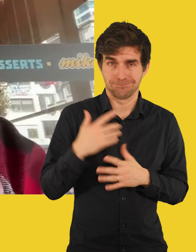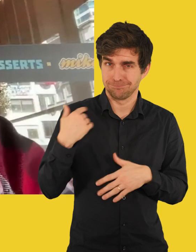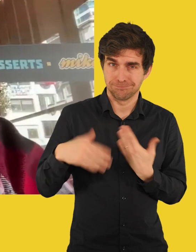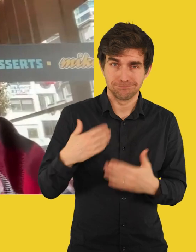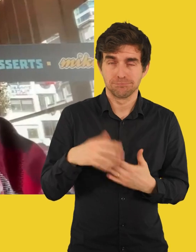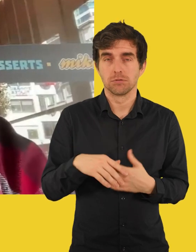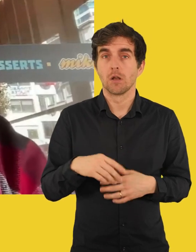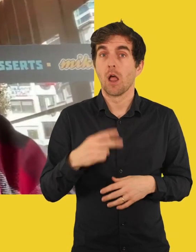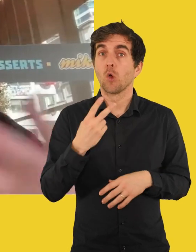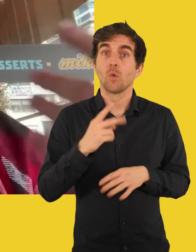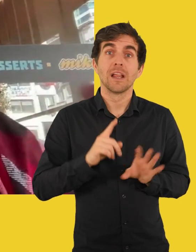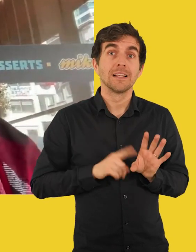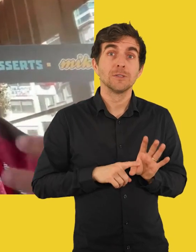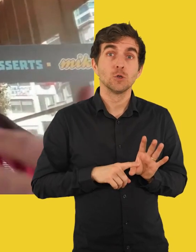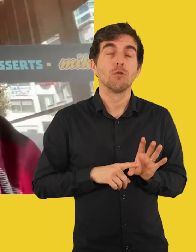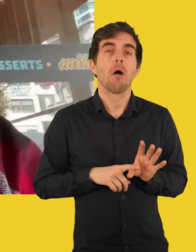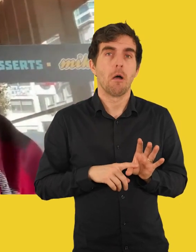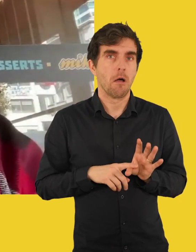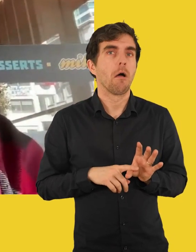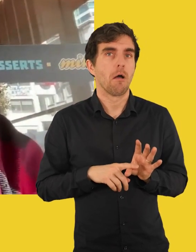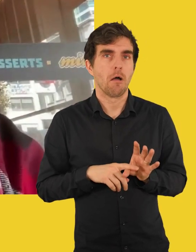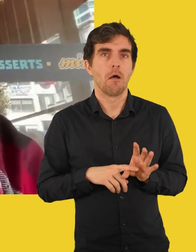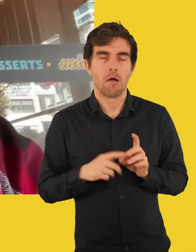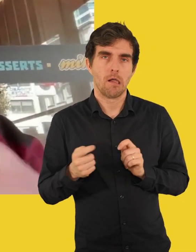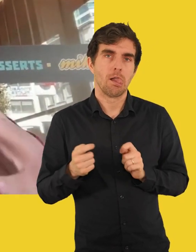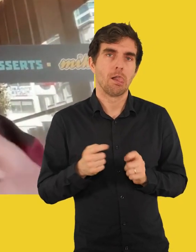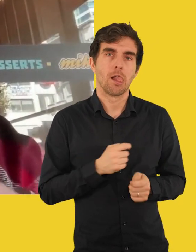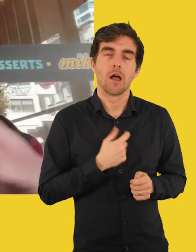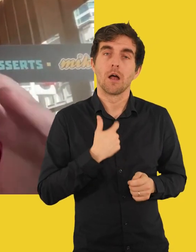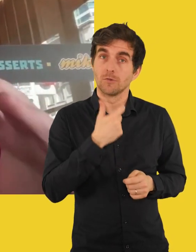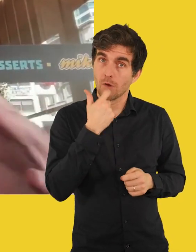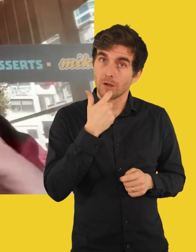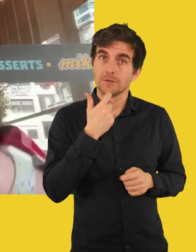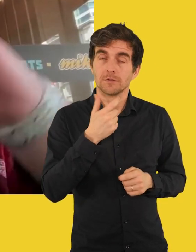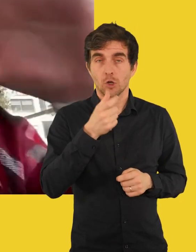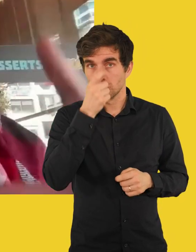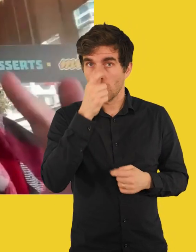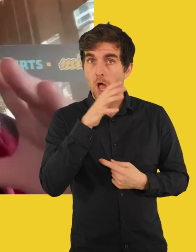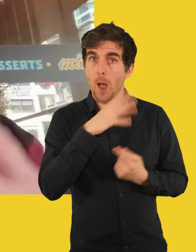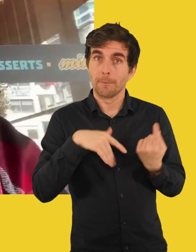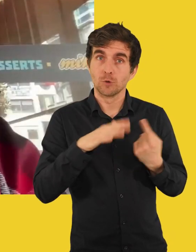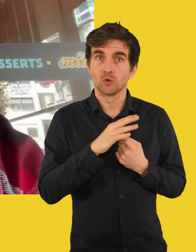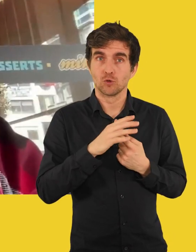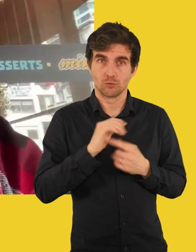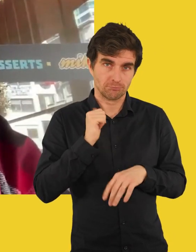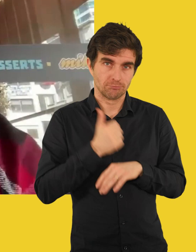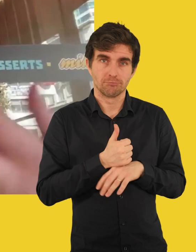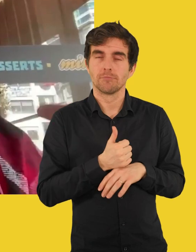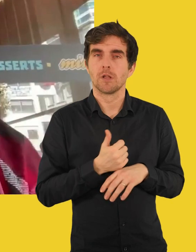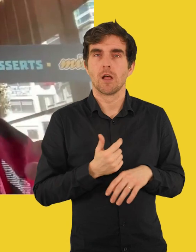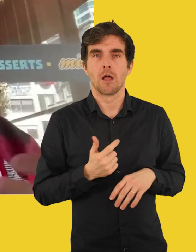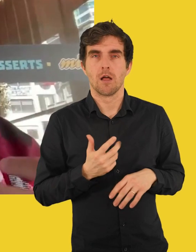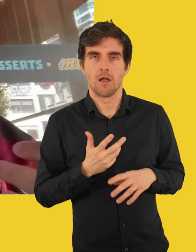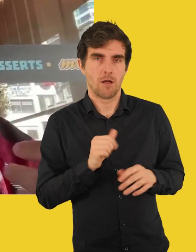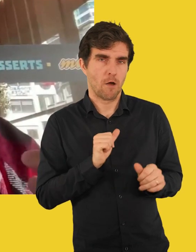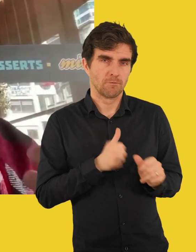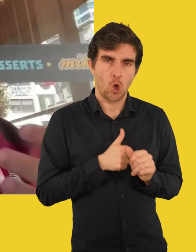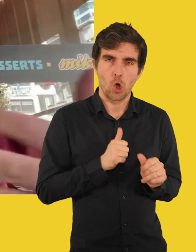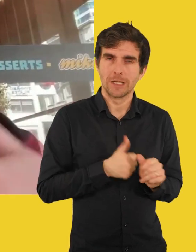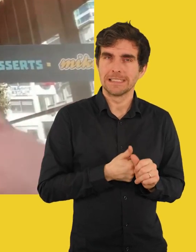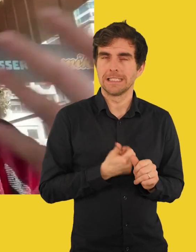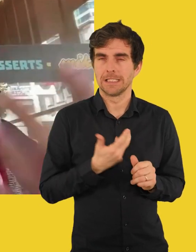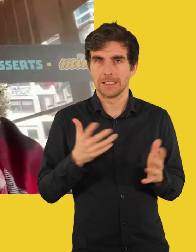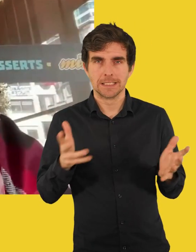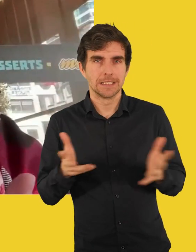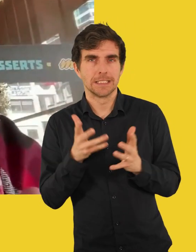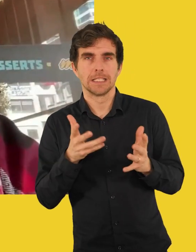of this journey. And 2 years ago, the story evolved into the Doughnut Turkey community, and it was a personal